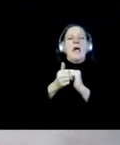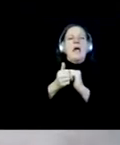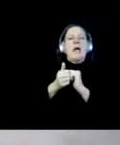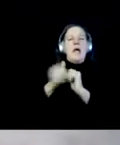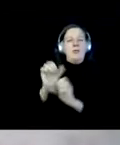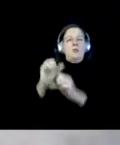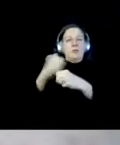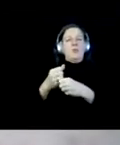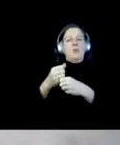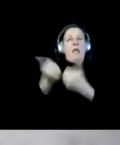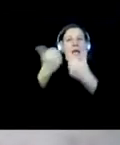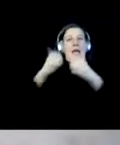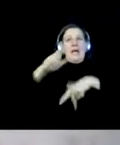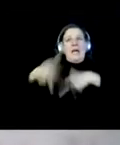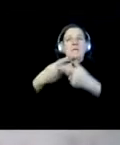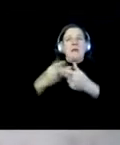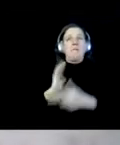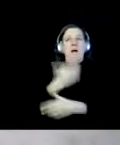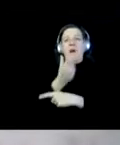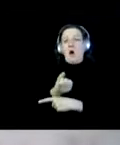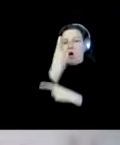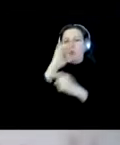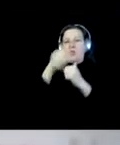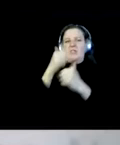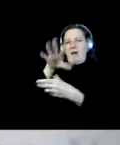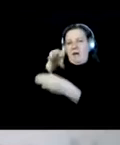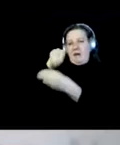understanding into that space, or how to kind of make any sense of it.